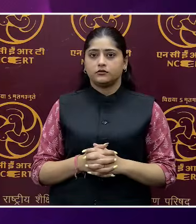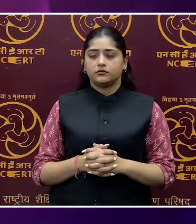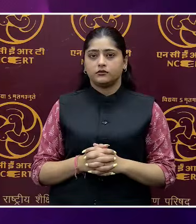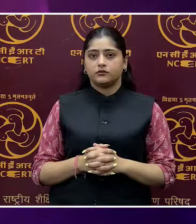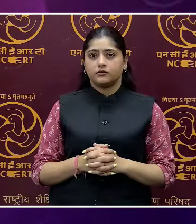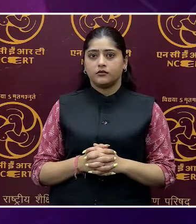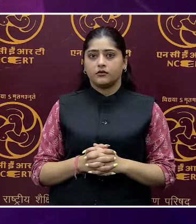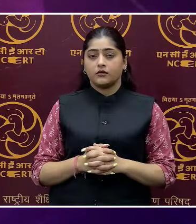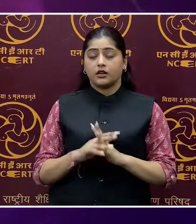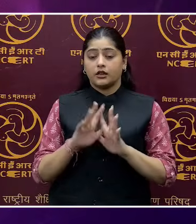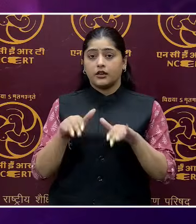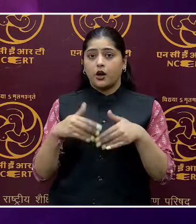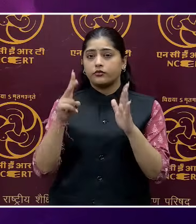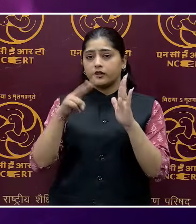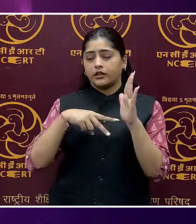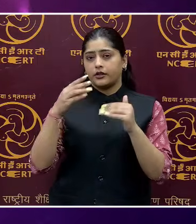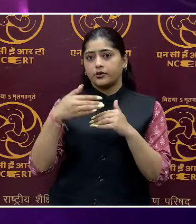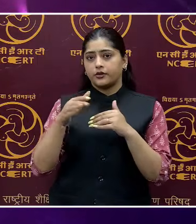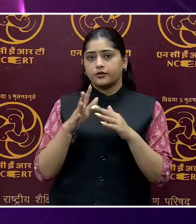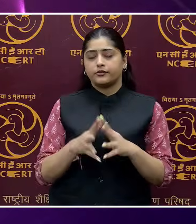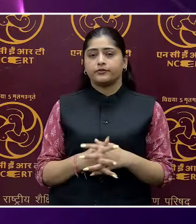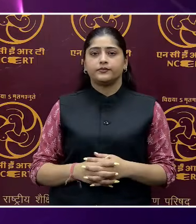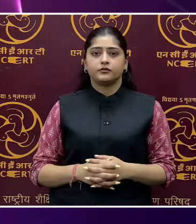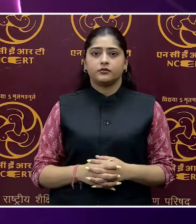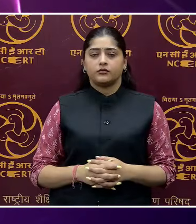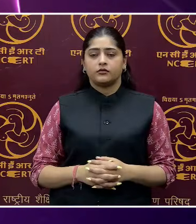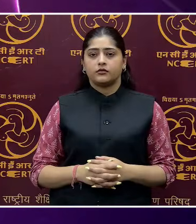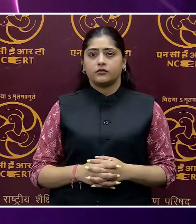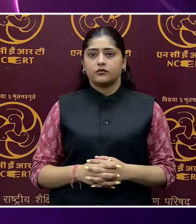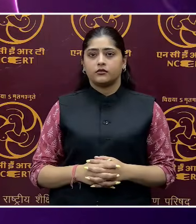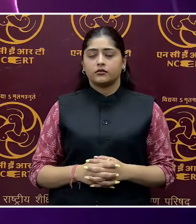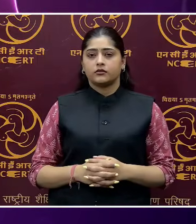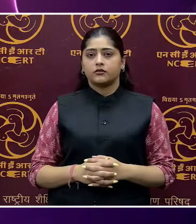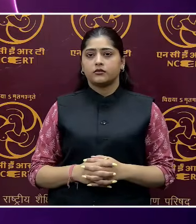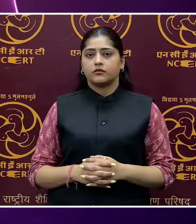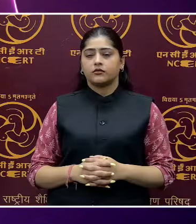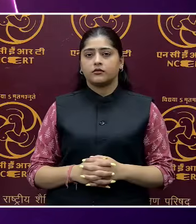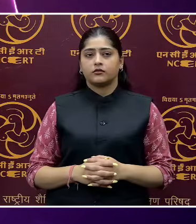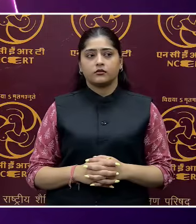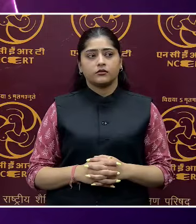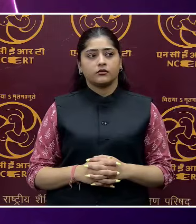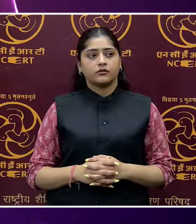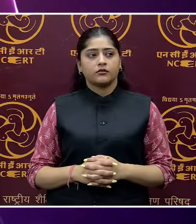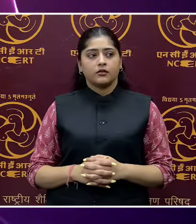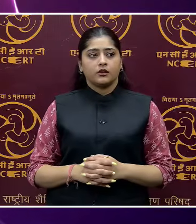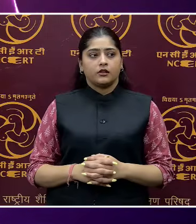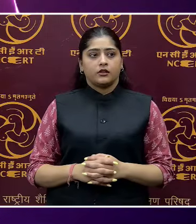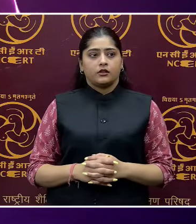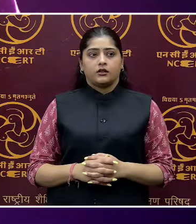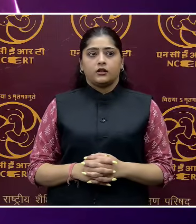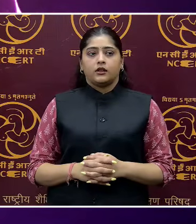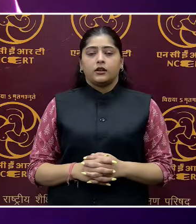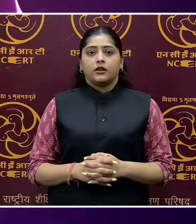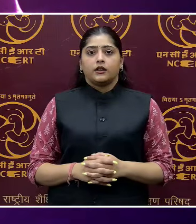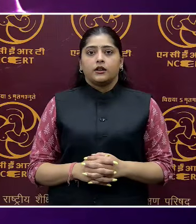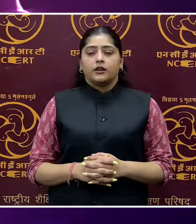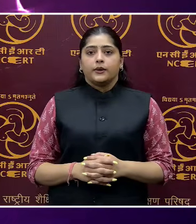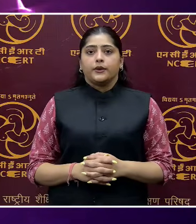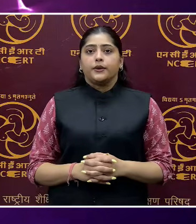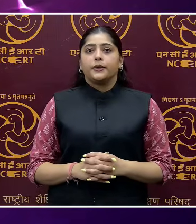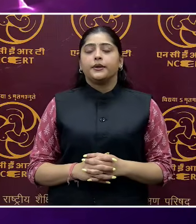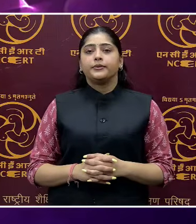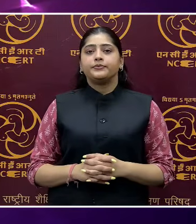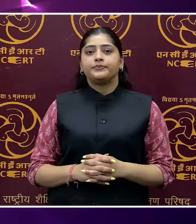Now, which of the following is not a characteristic of gas? Exerts pressure equally in all directions, volume is not